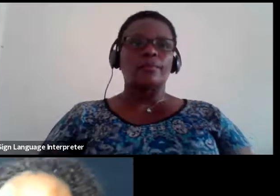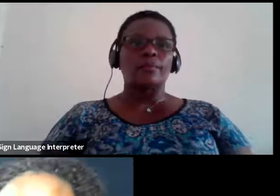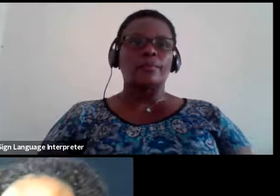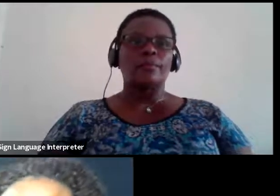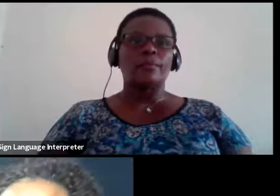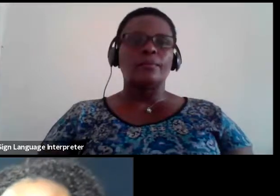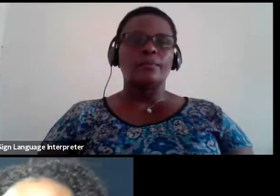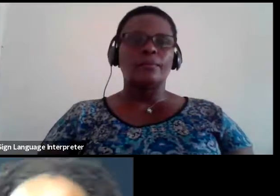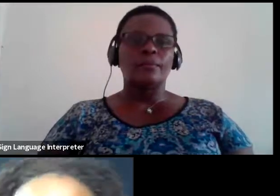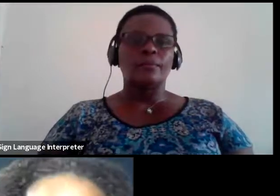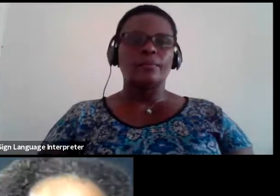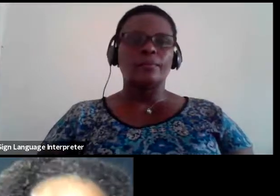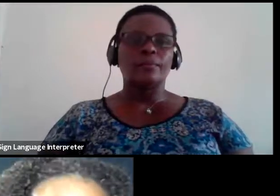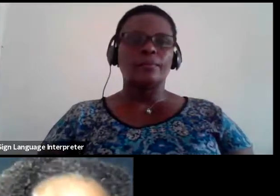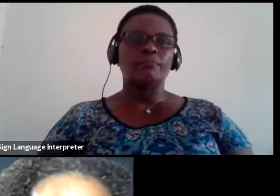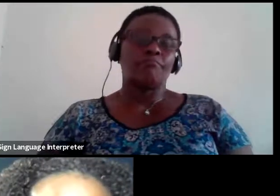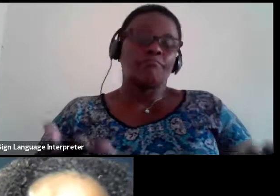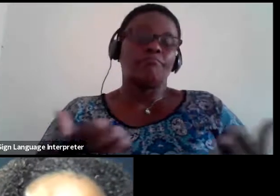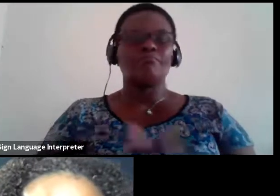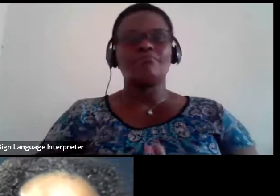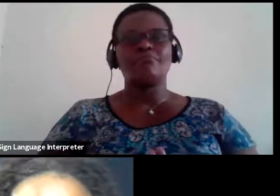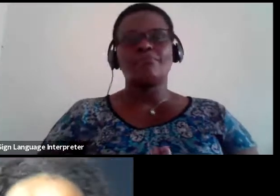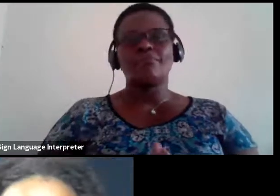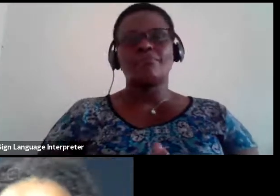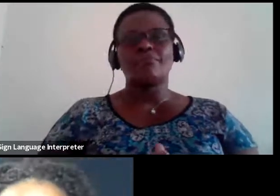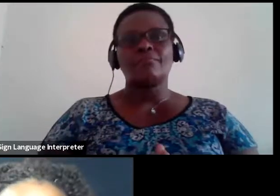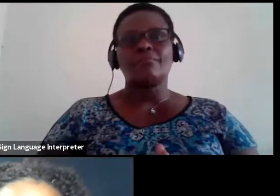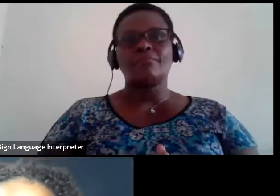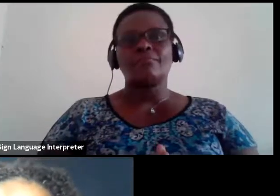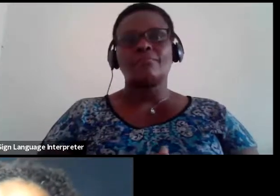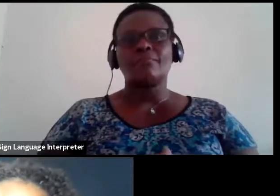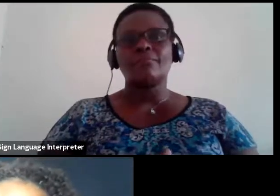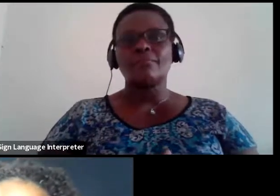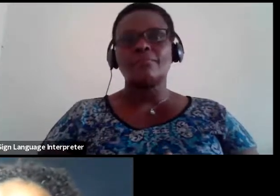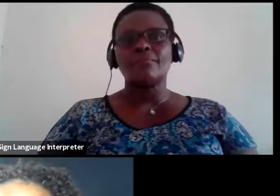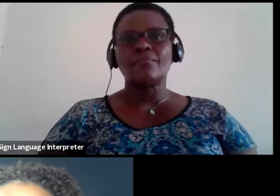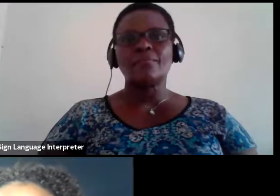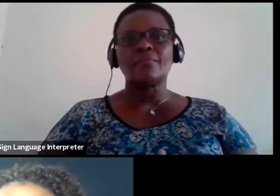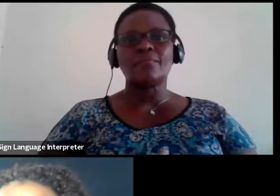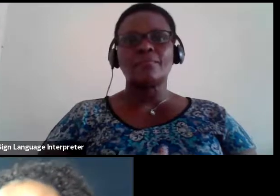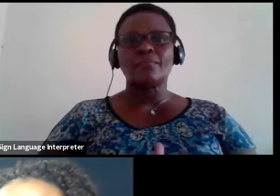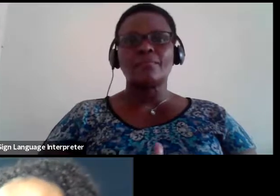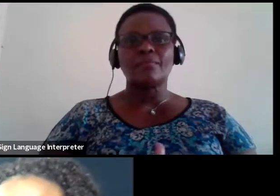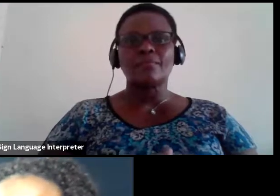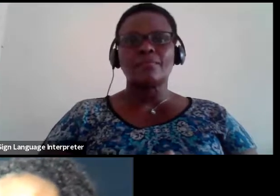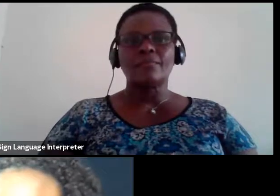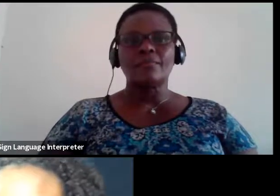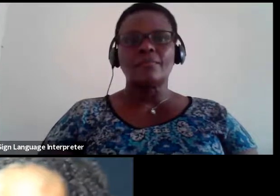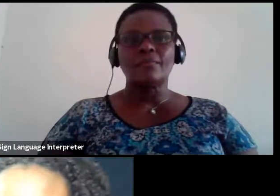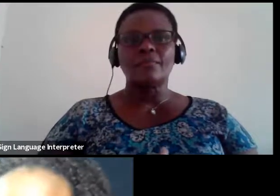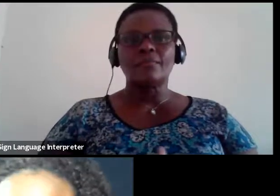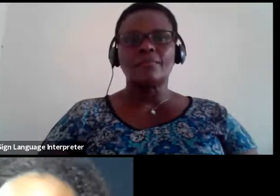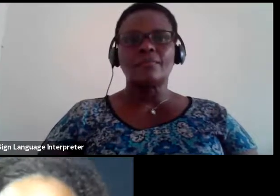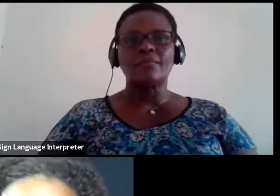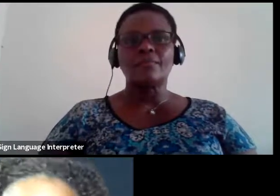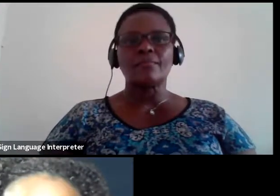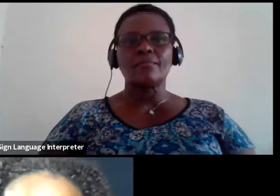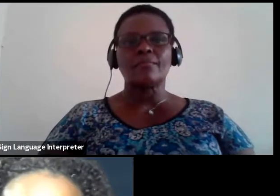Maybe Cecilia can go next as Sandra tries to reconnect. Okay, thank you. I